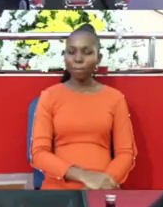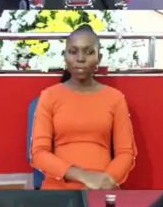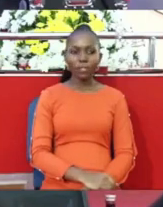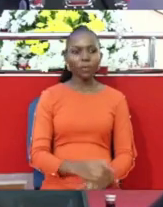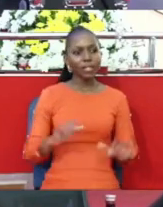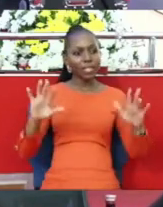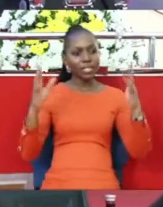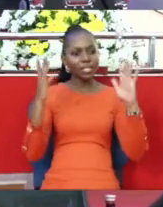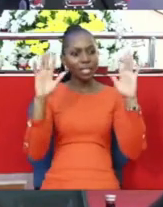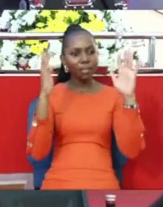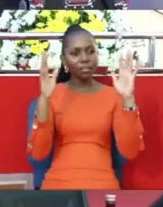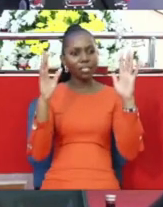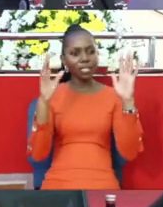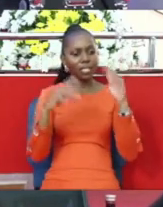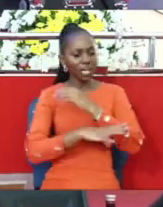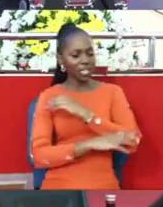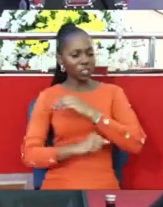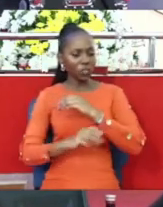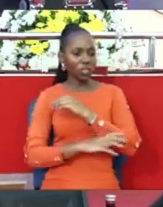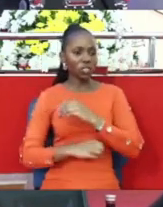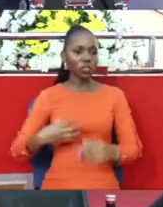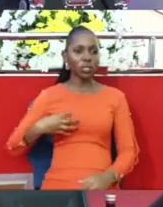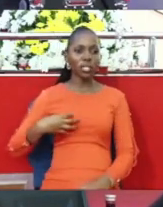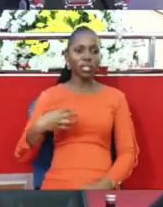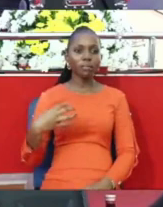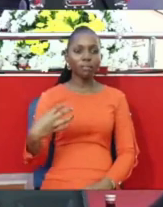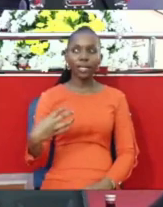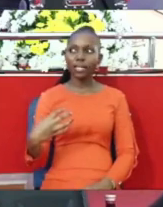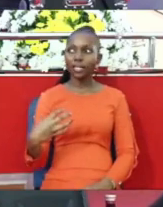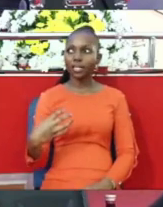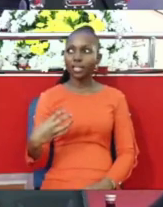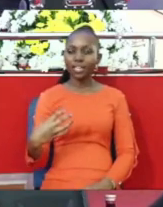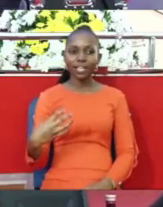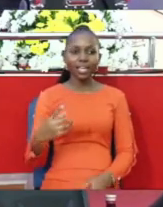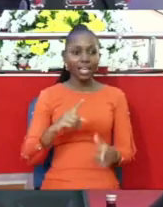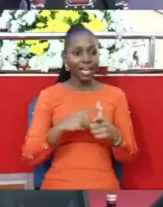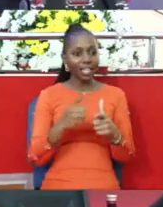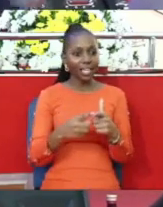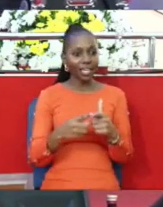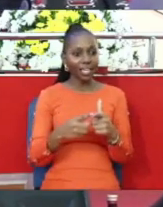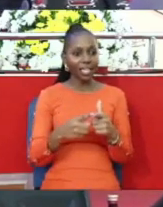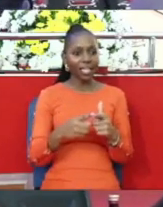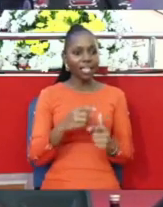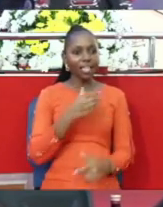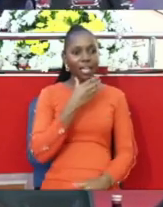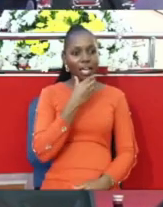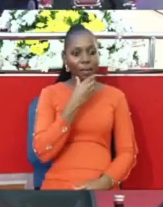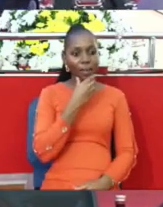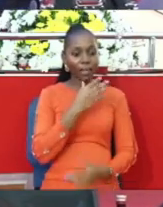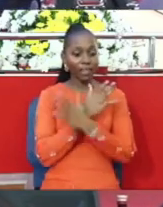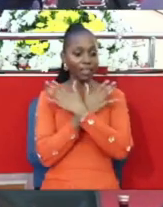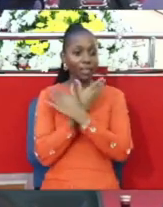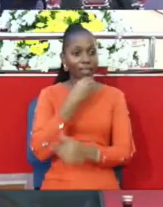of notes, and he was dishing it to everybody. Then the old man coughed. Mm-hmm. He came back to life.